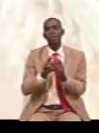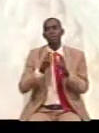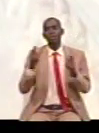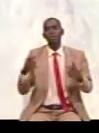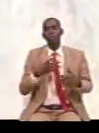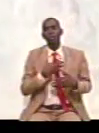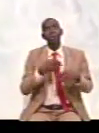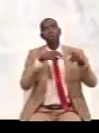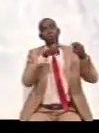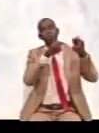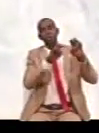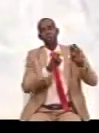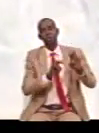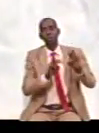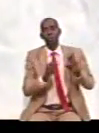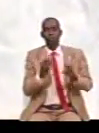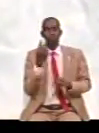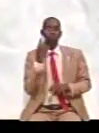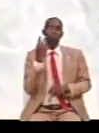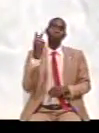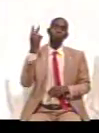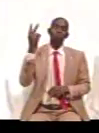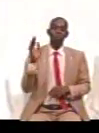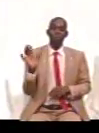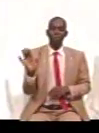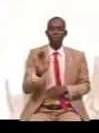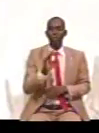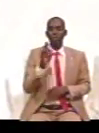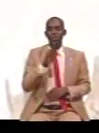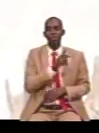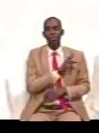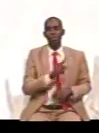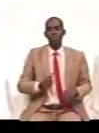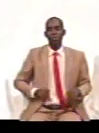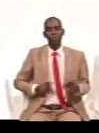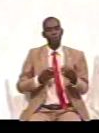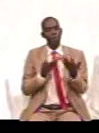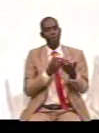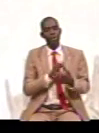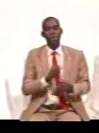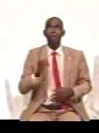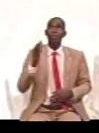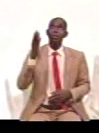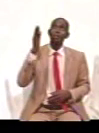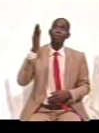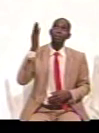throne. Behold, their king waiting